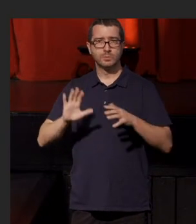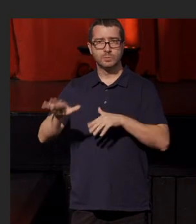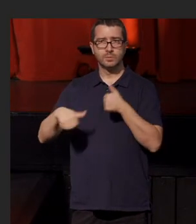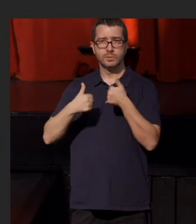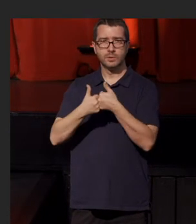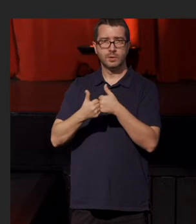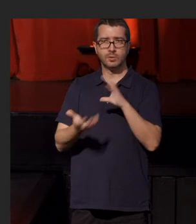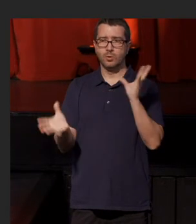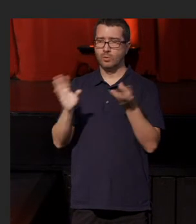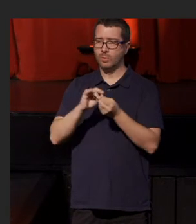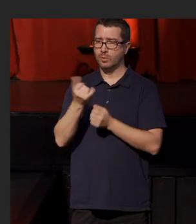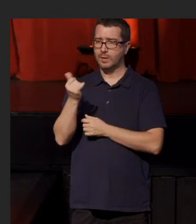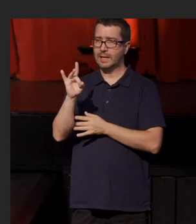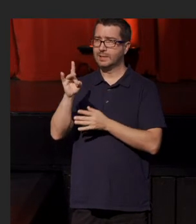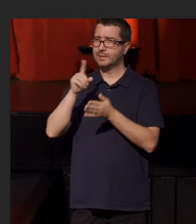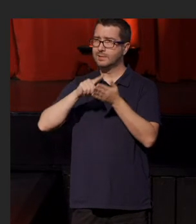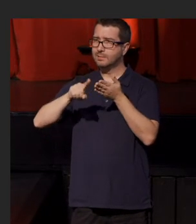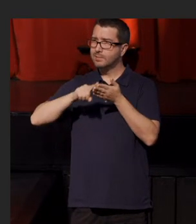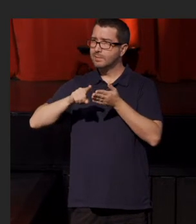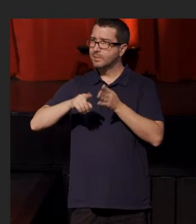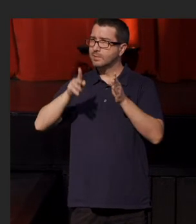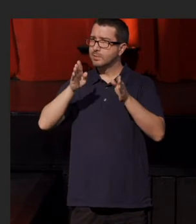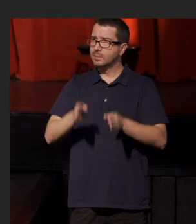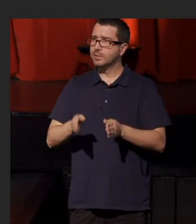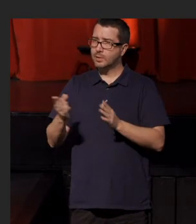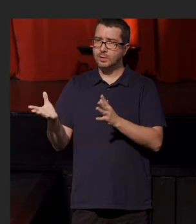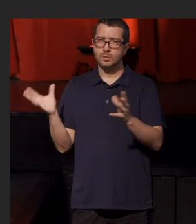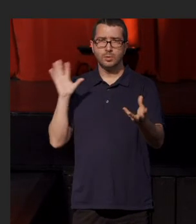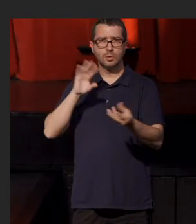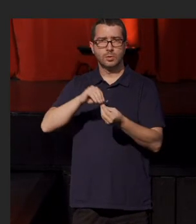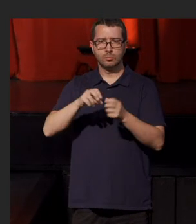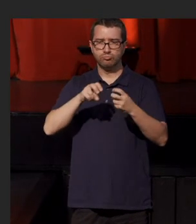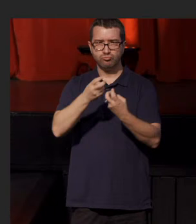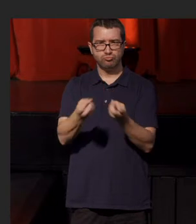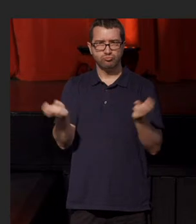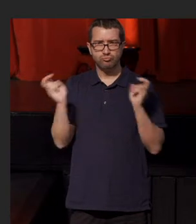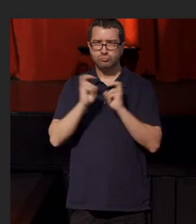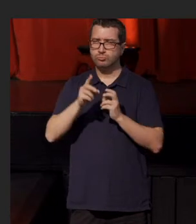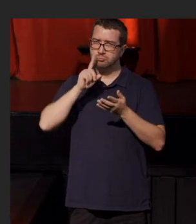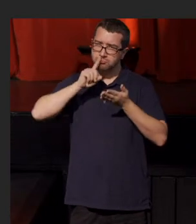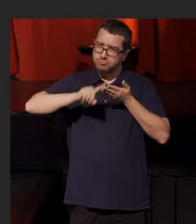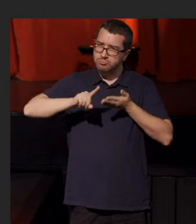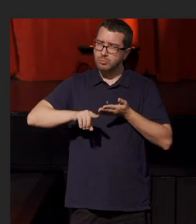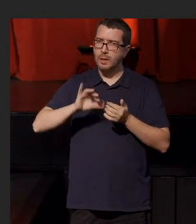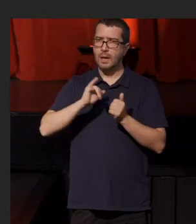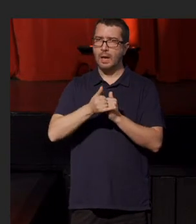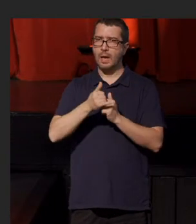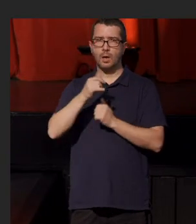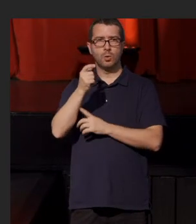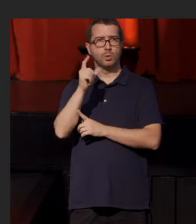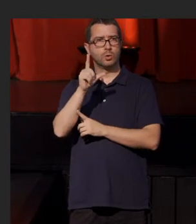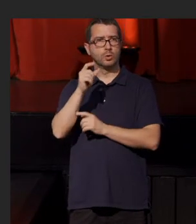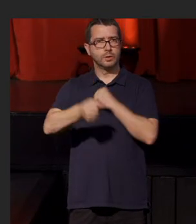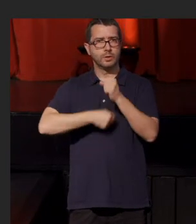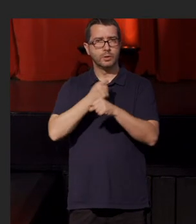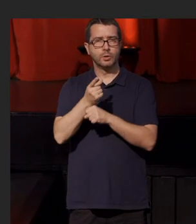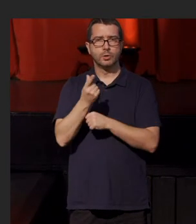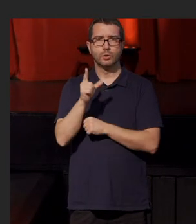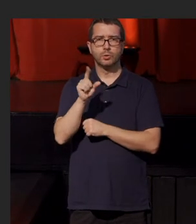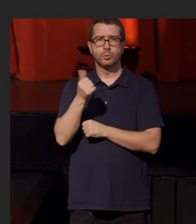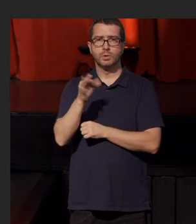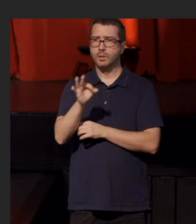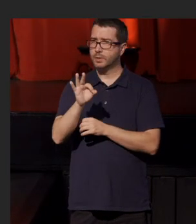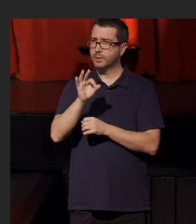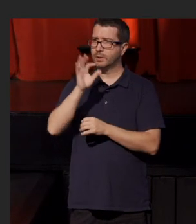18 research teams to look at how digital media was used in the 2019 federal election in Canada. She leads